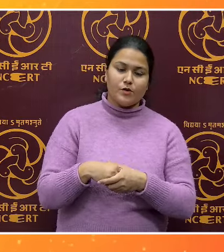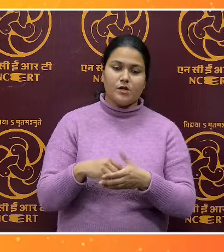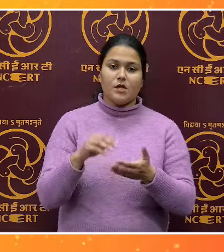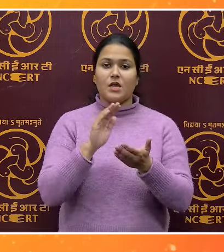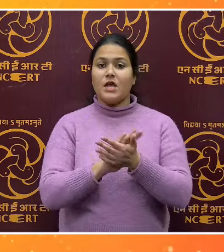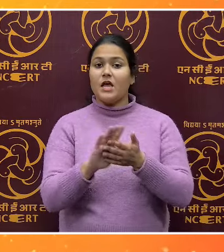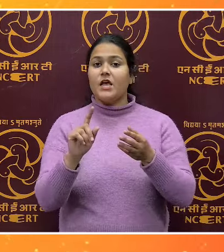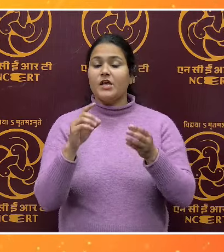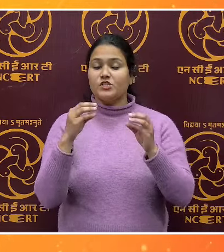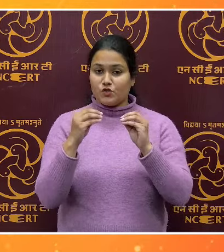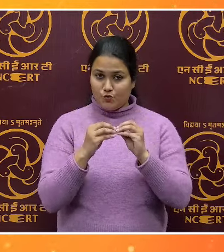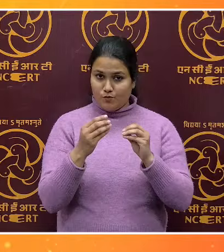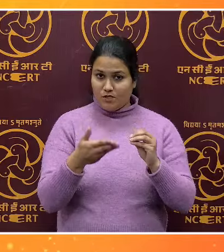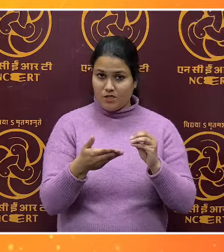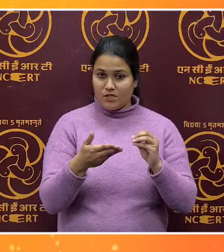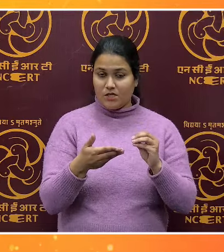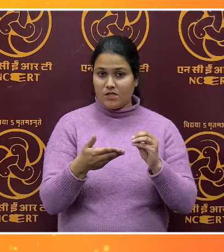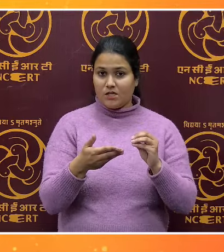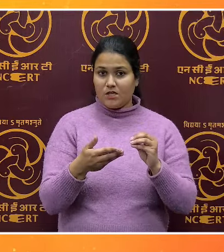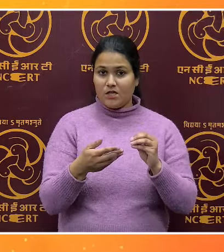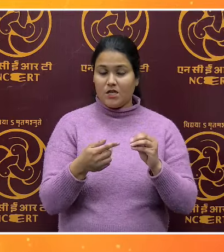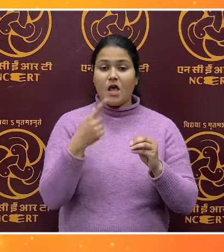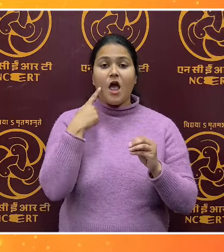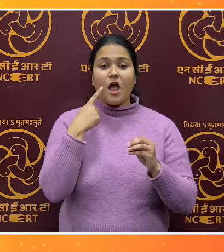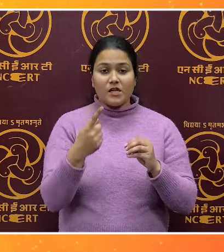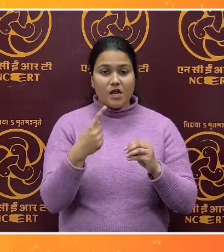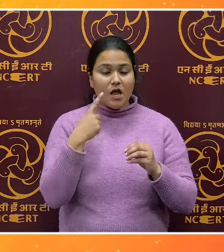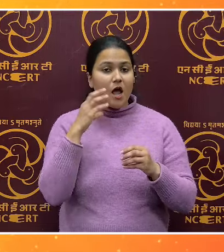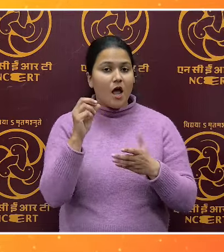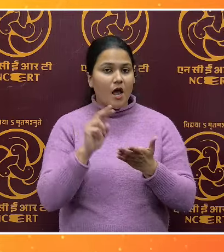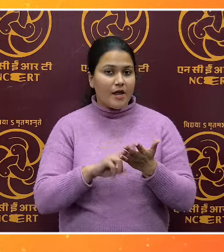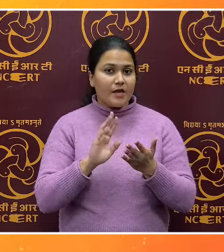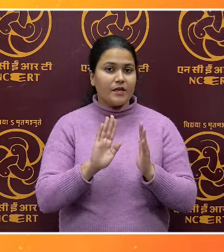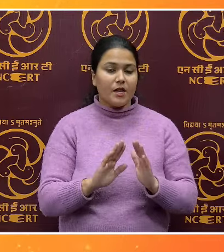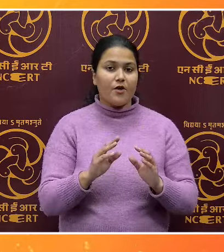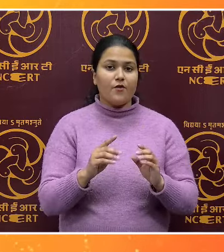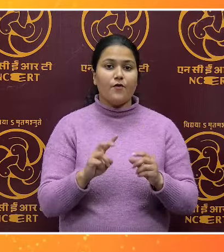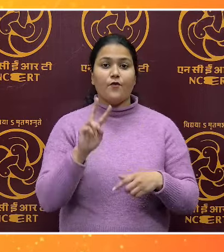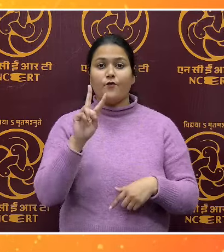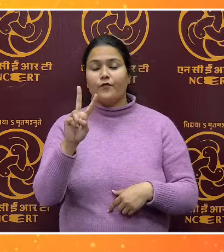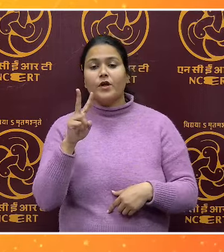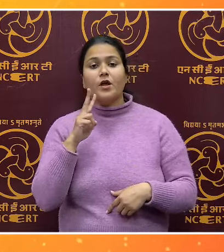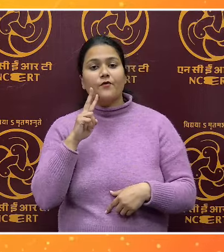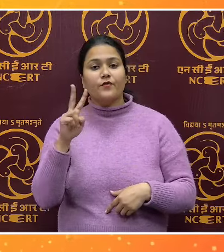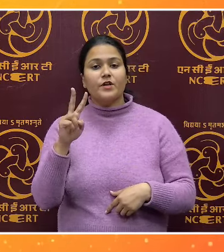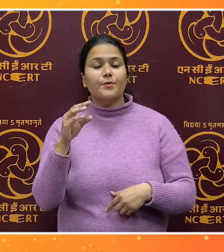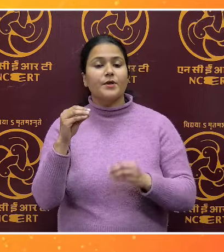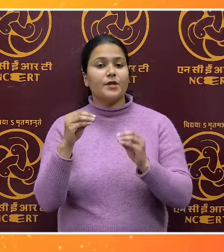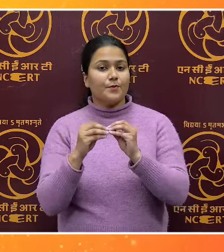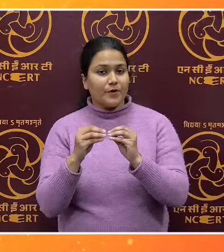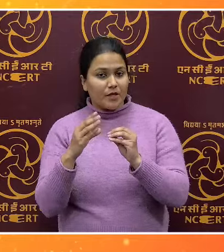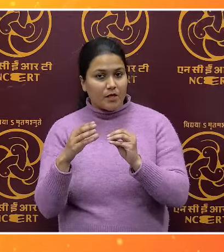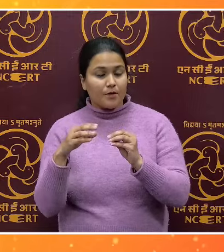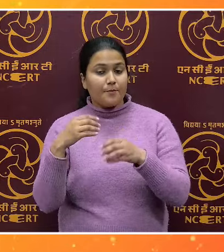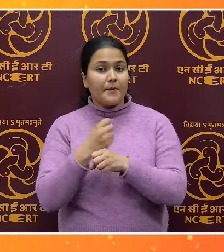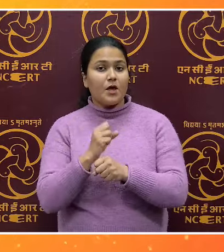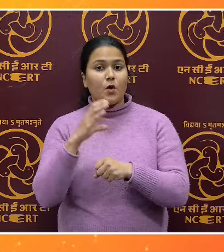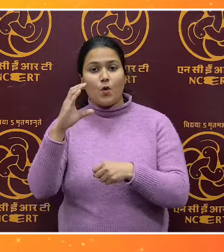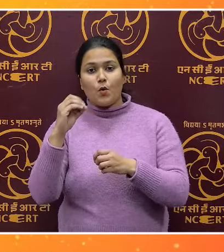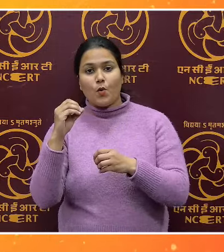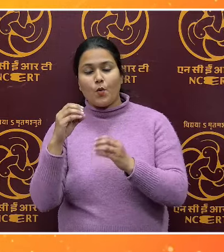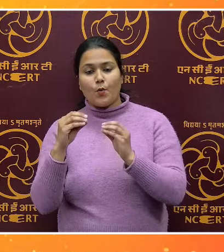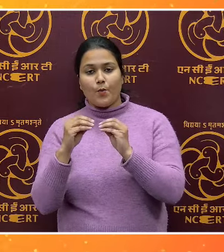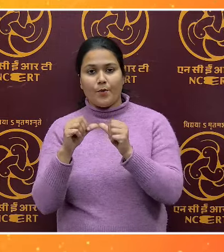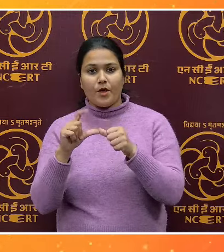hemoglobin, that composed of iron metal, vitamin B12 made up of cobalt, and